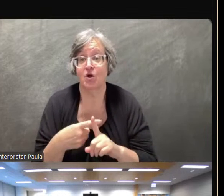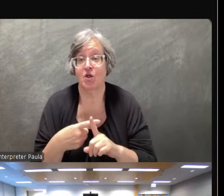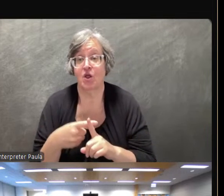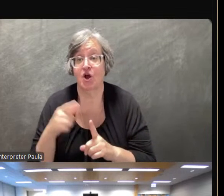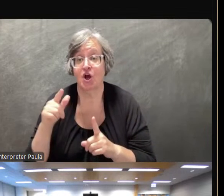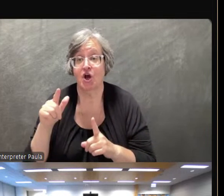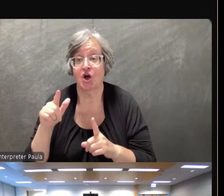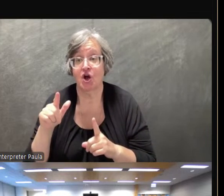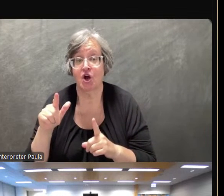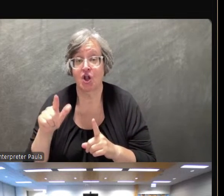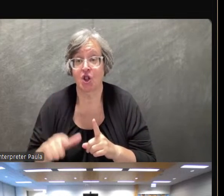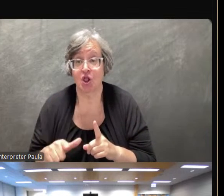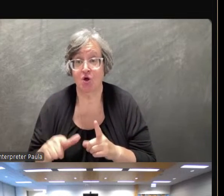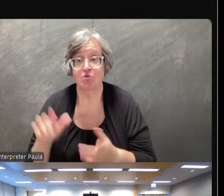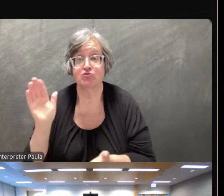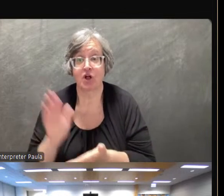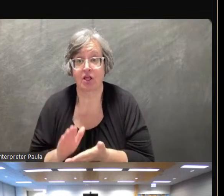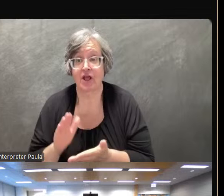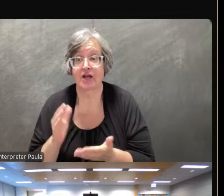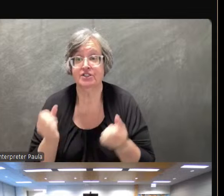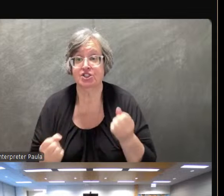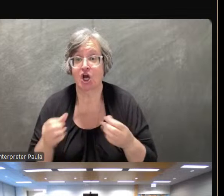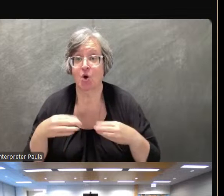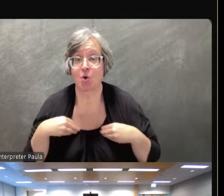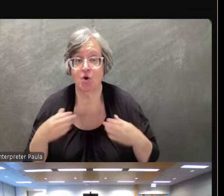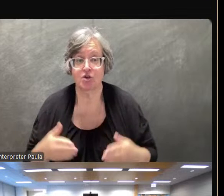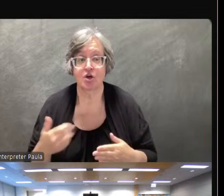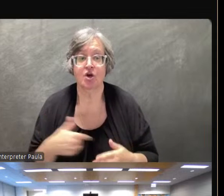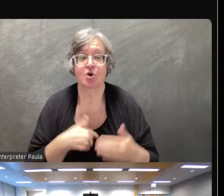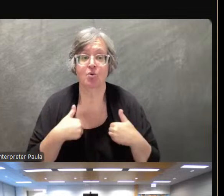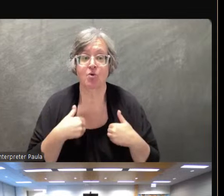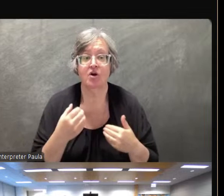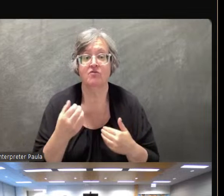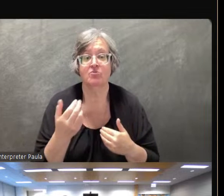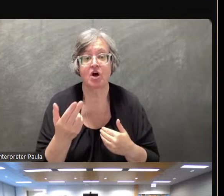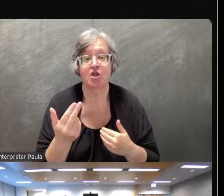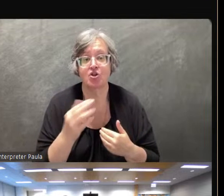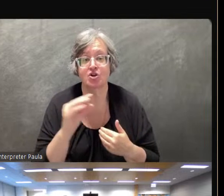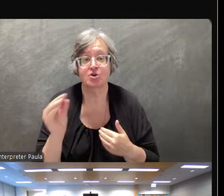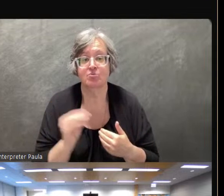car ownership, we have about a 13% return on investments.